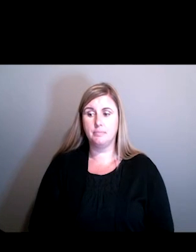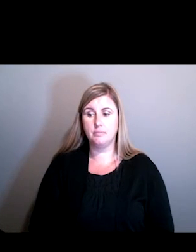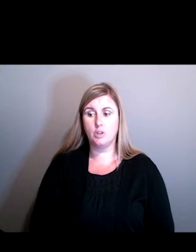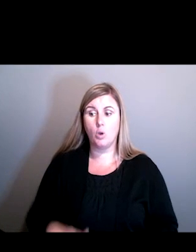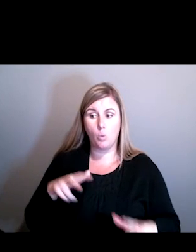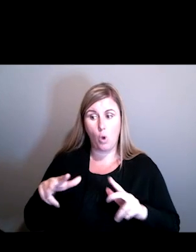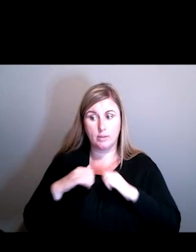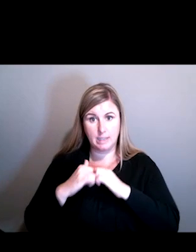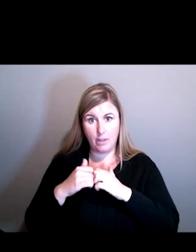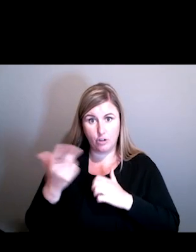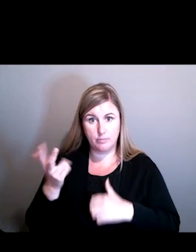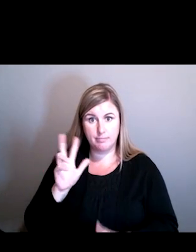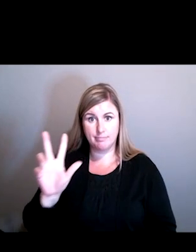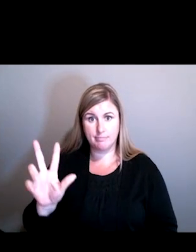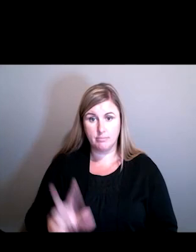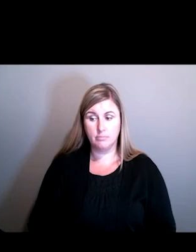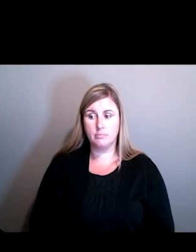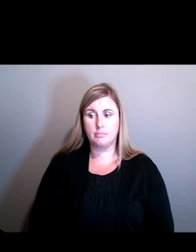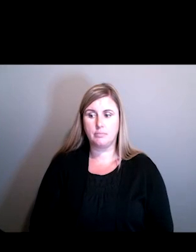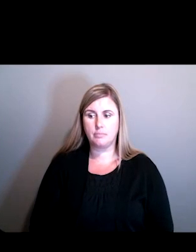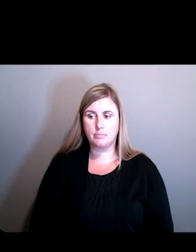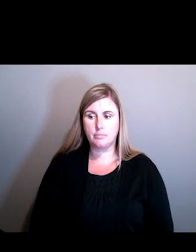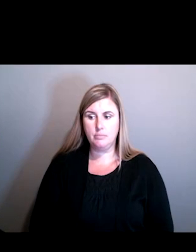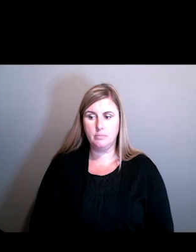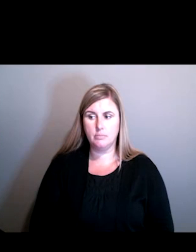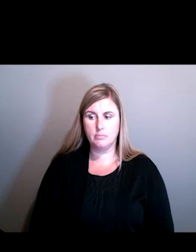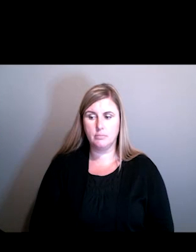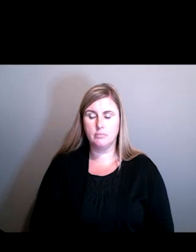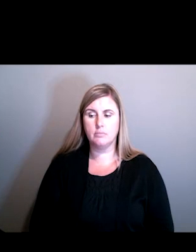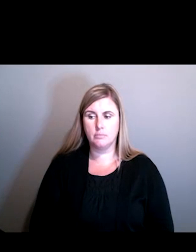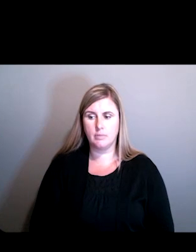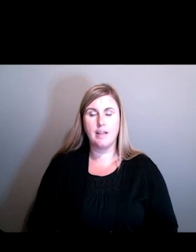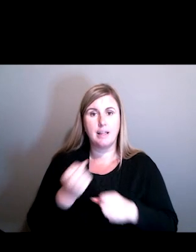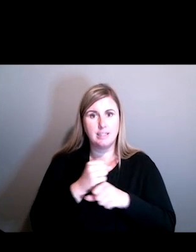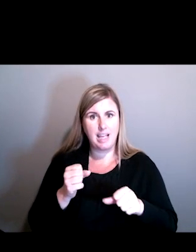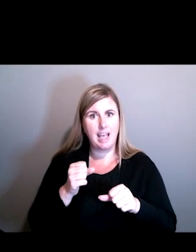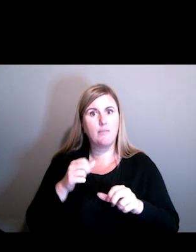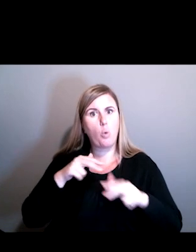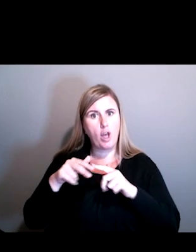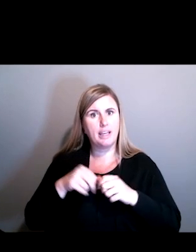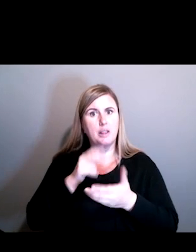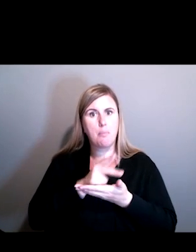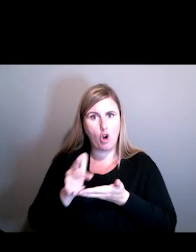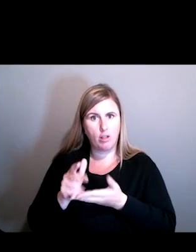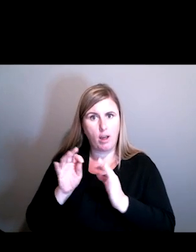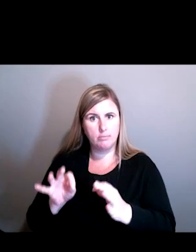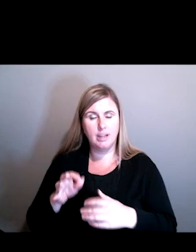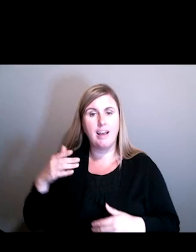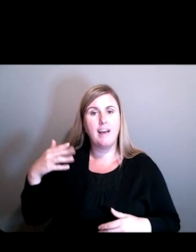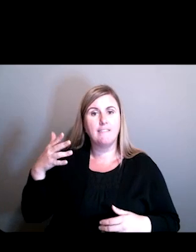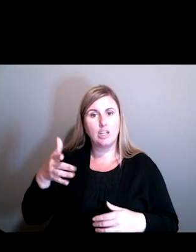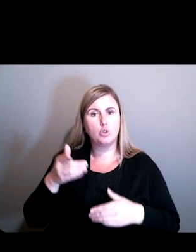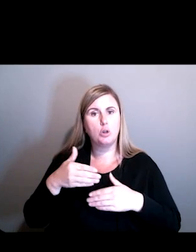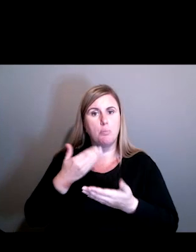Let's walk together. So eventually you progress. That's safe walking in the parking lot. Eventually